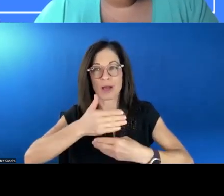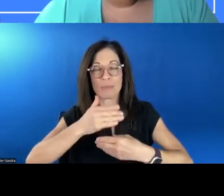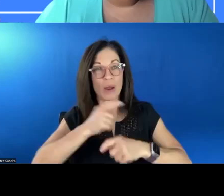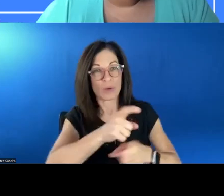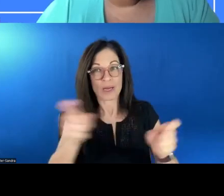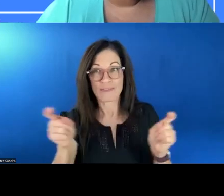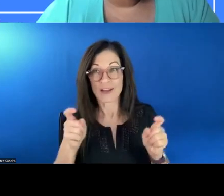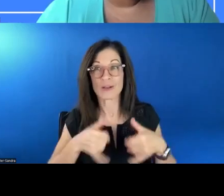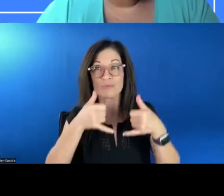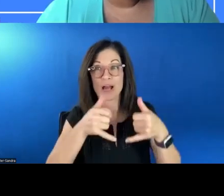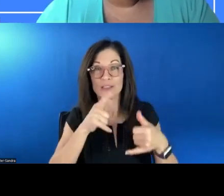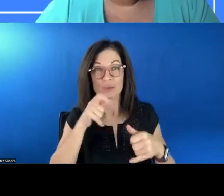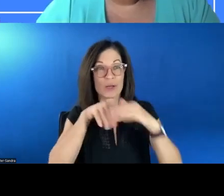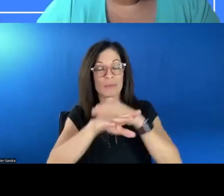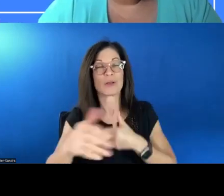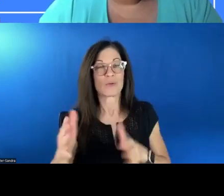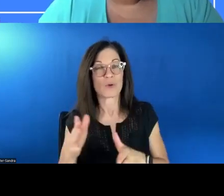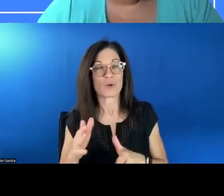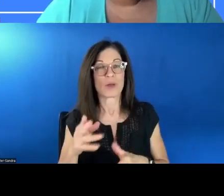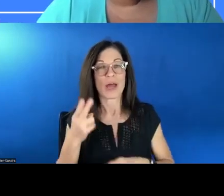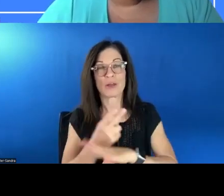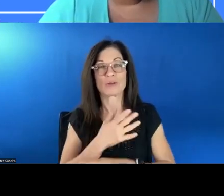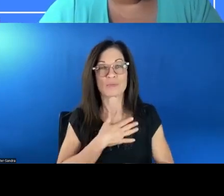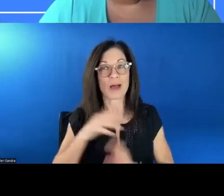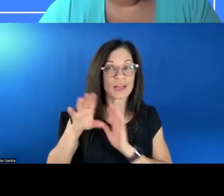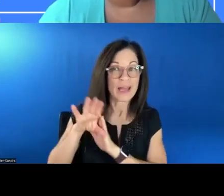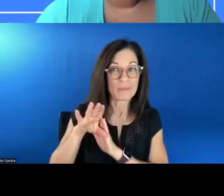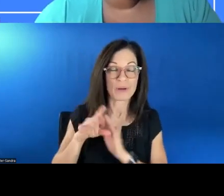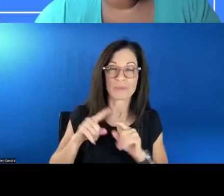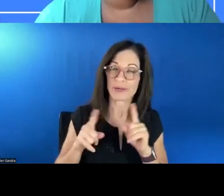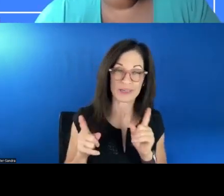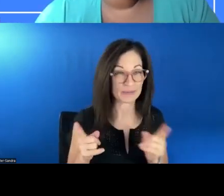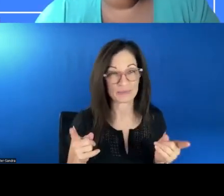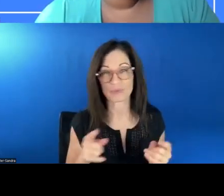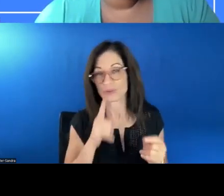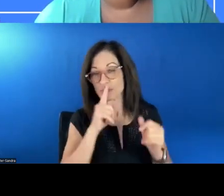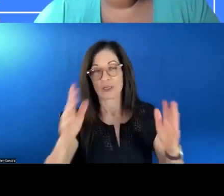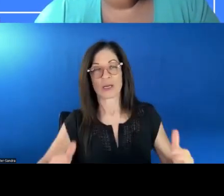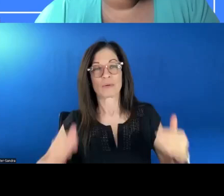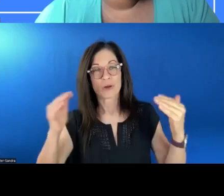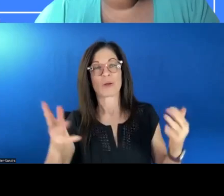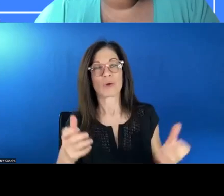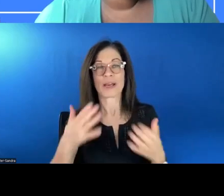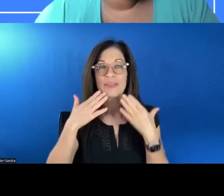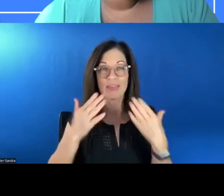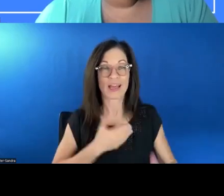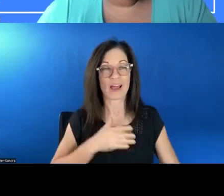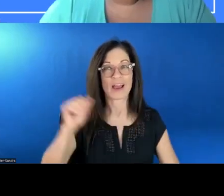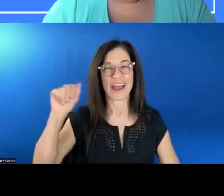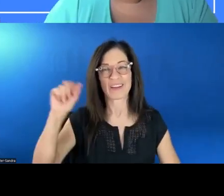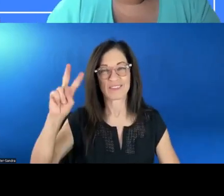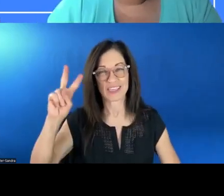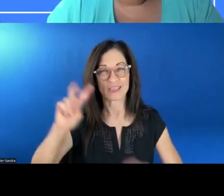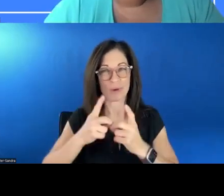people who would come into the room with me, and we used my little camera, but we really upgraded. I want to thank our AV department for